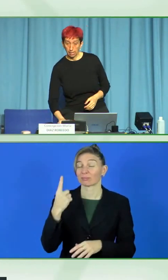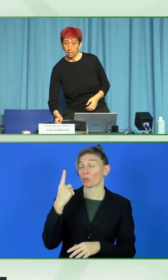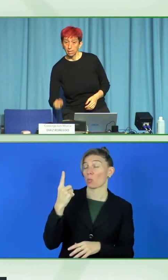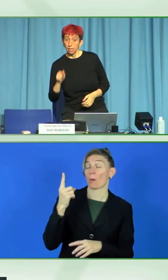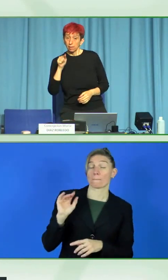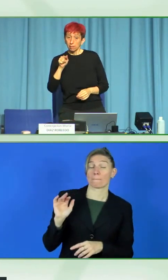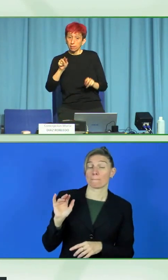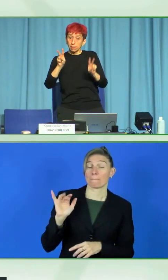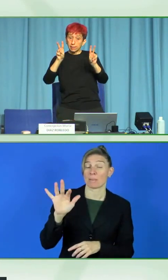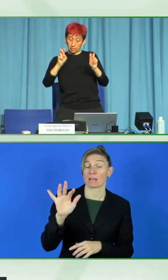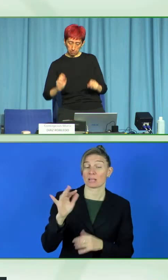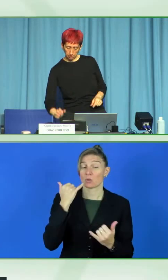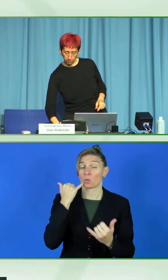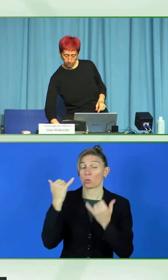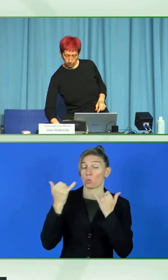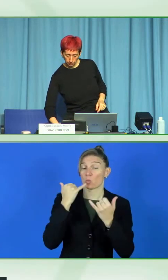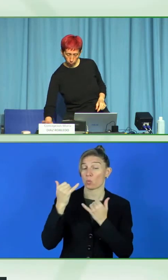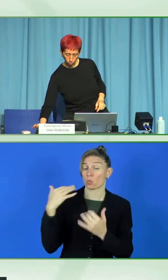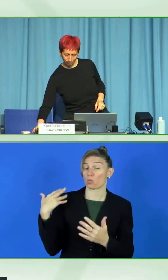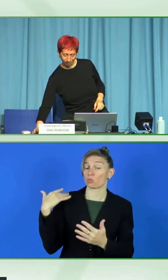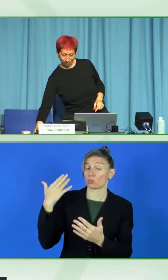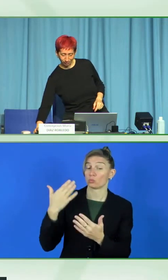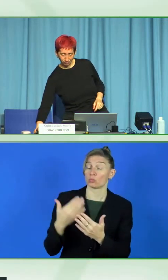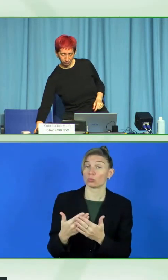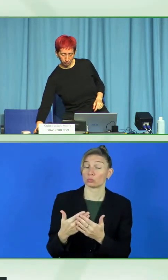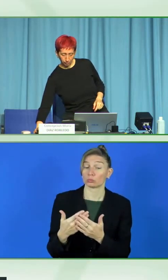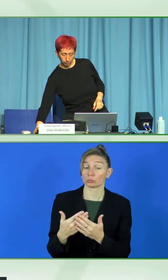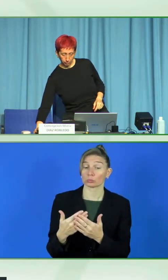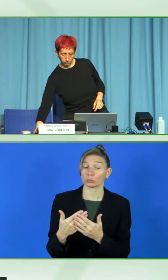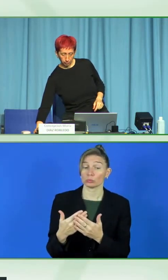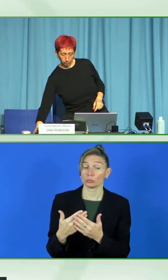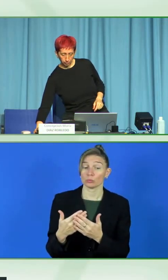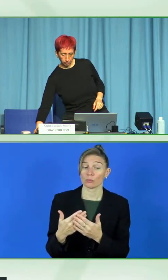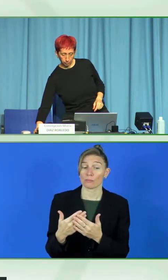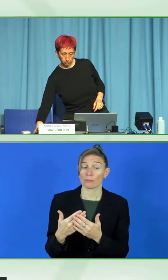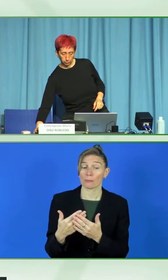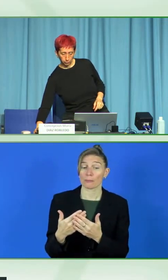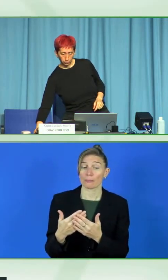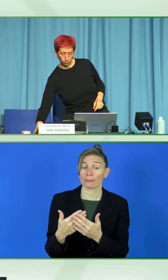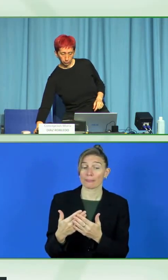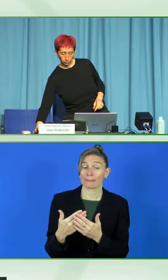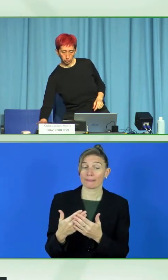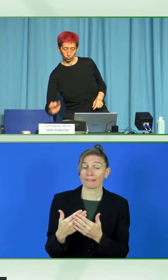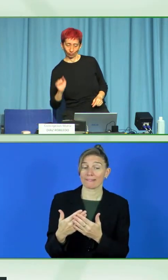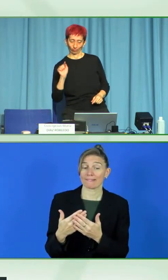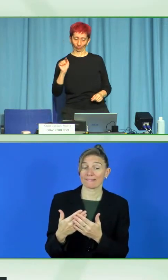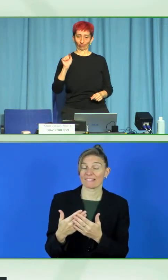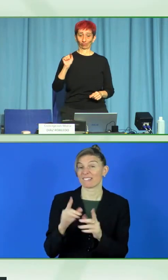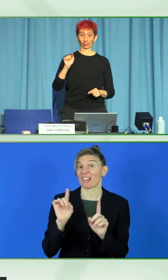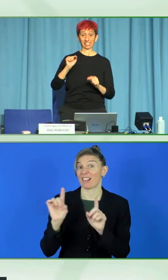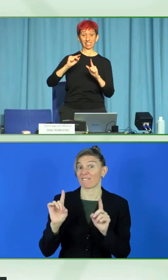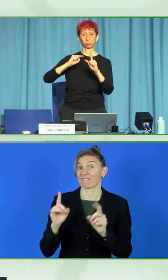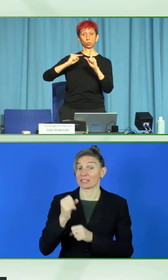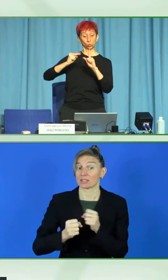calls were received in over 11 years of SVisual existence.